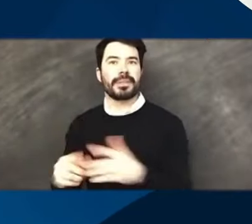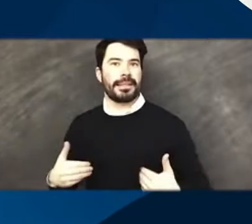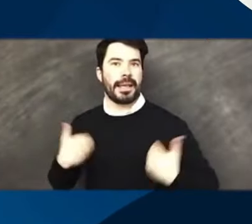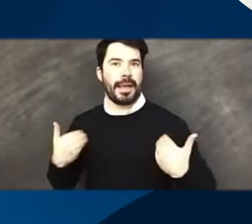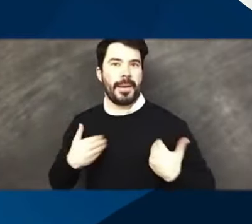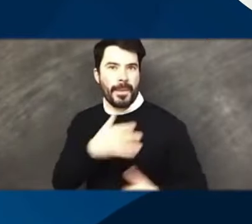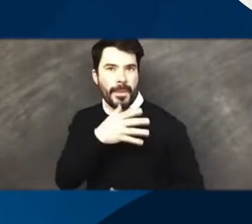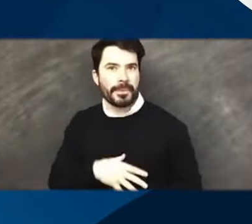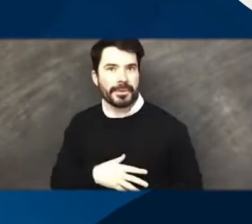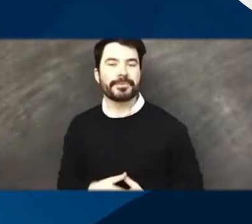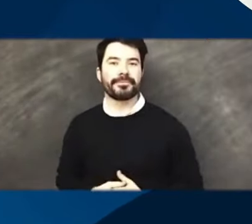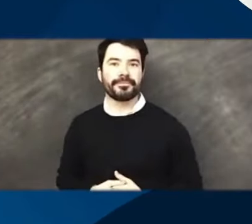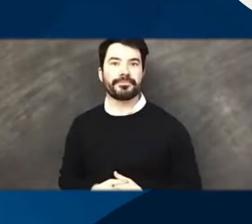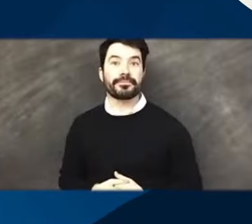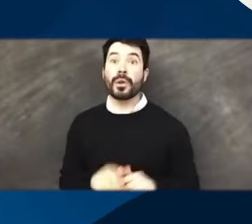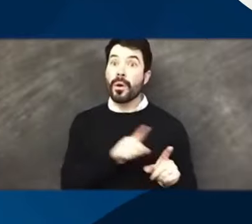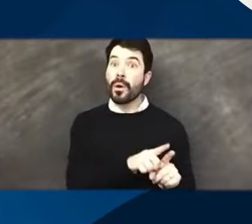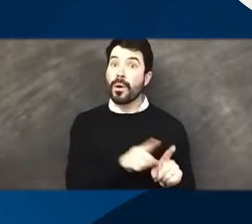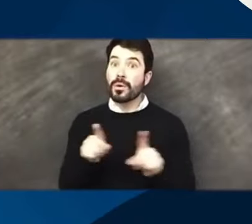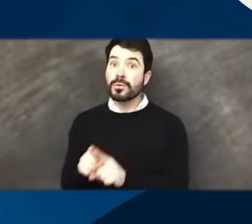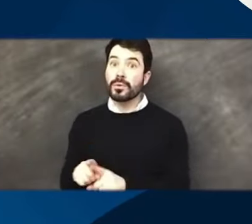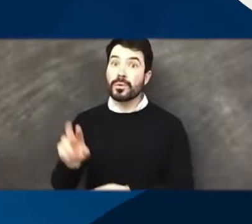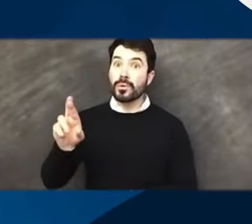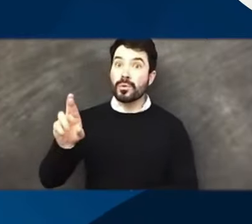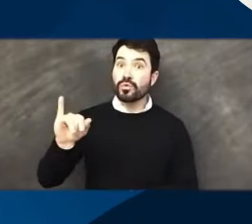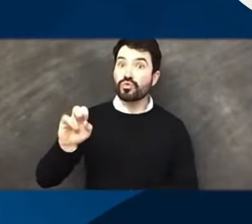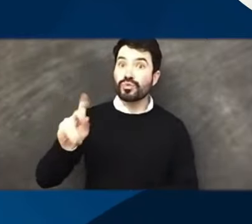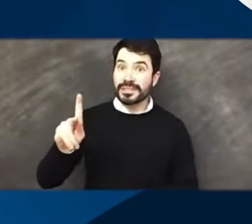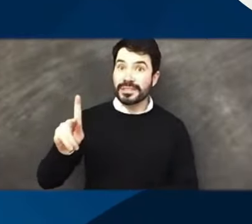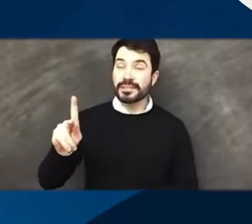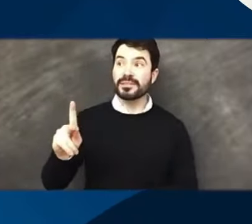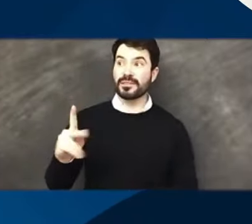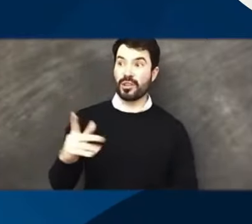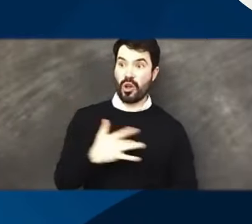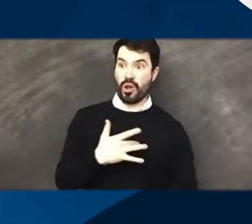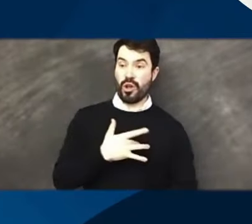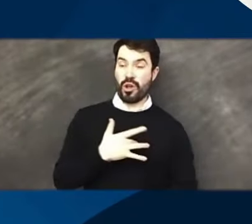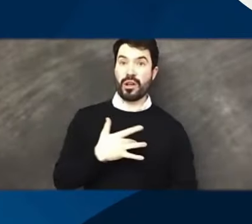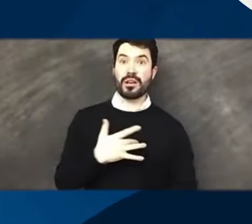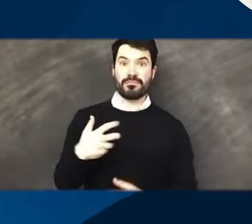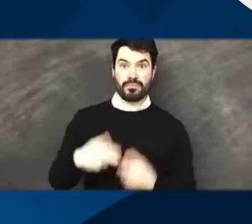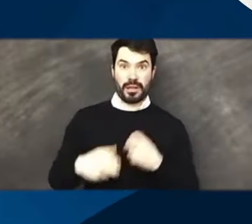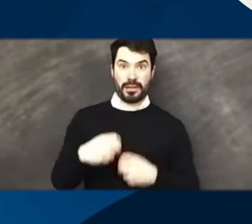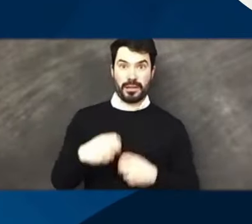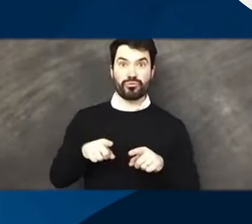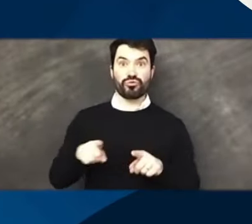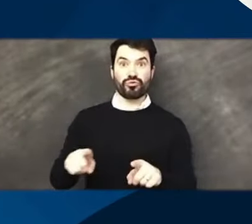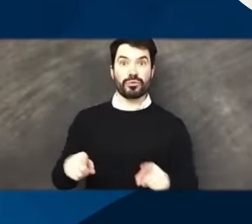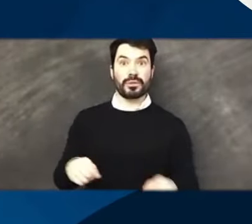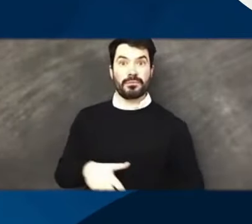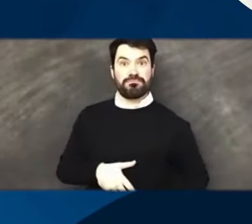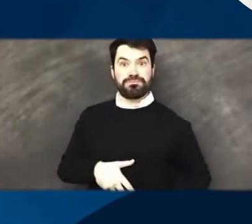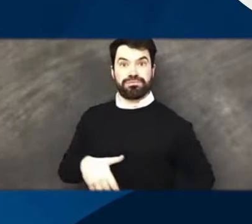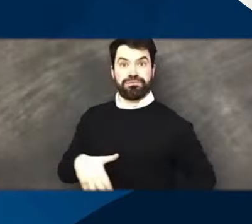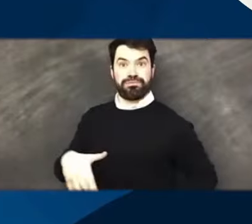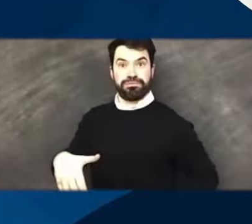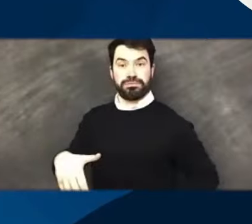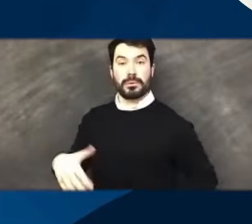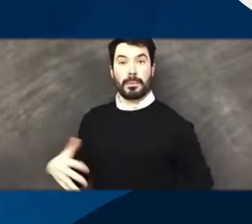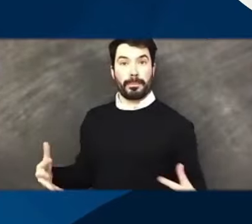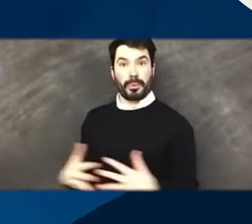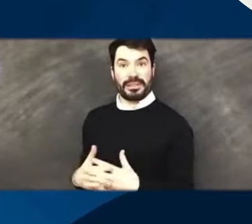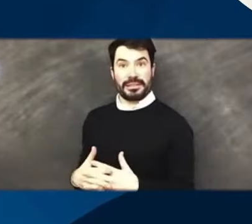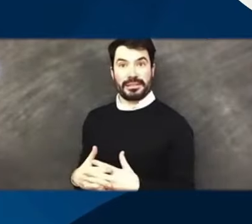an increasing risk of cardiovascular adverse outcomes in pregnancy. And so those by definition are going to